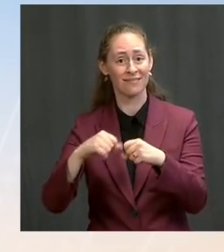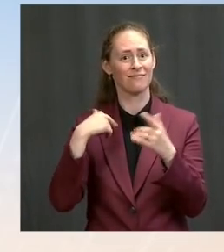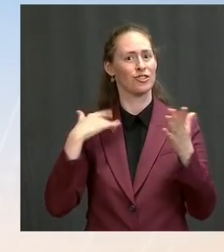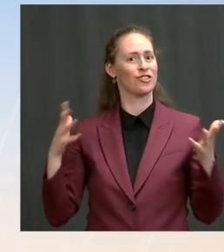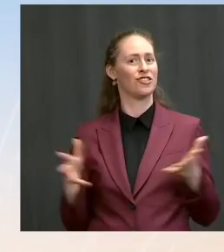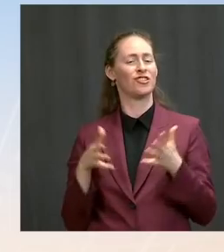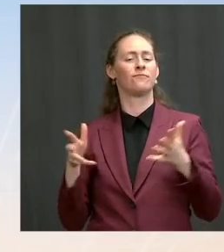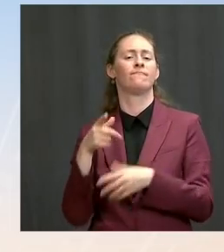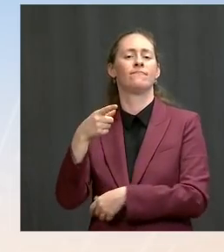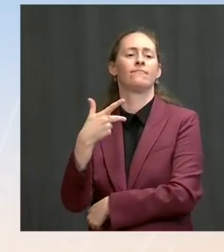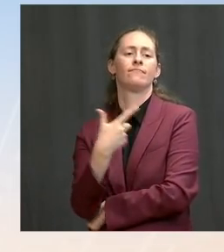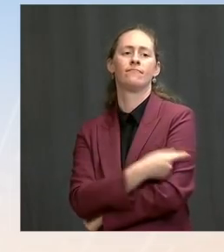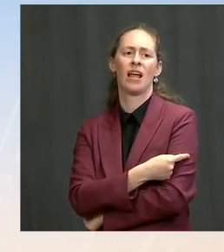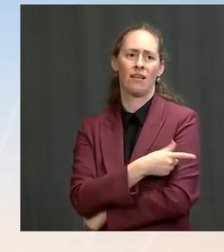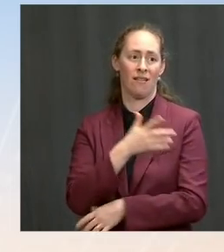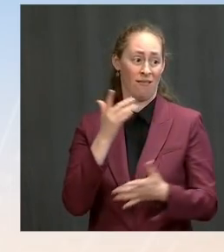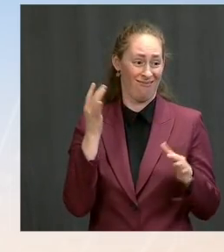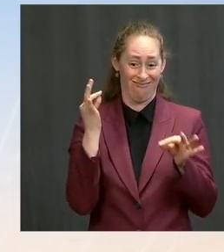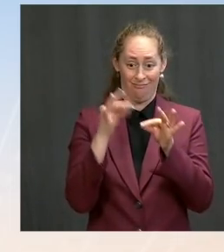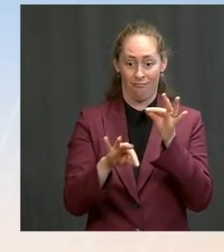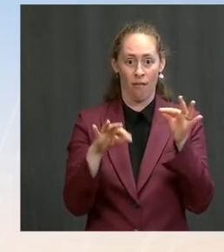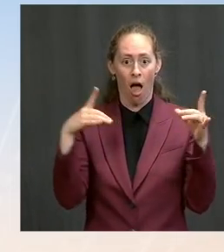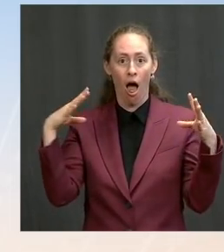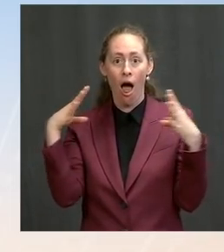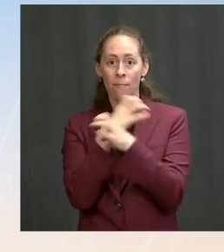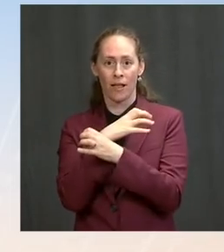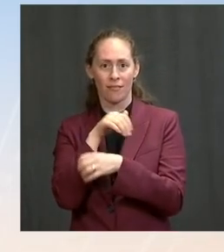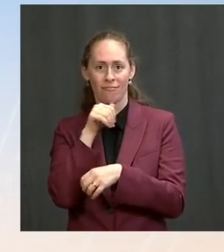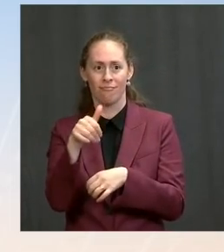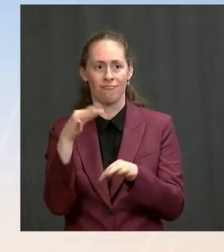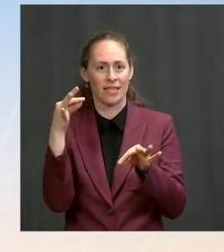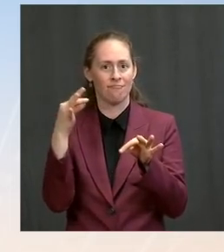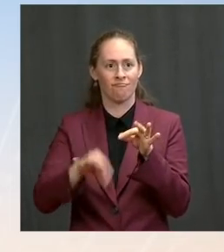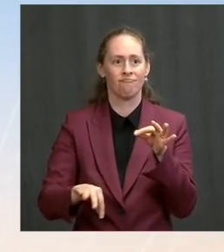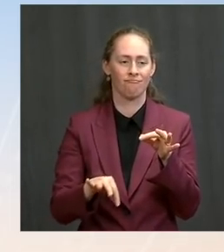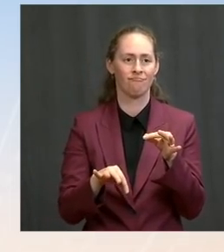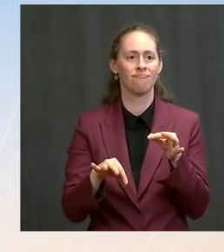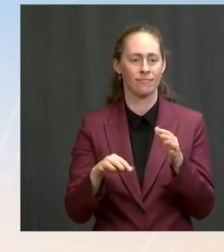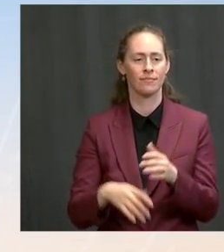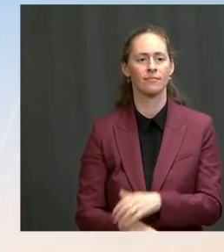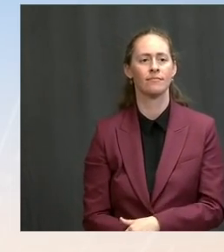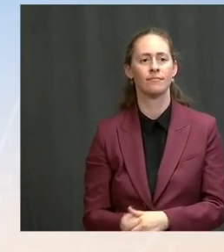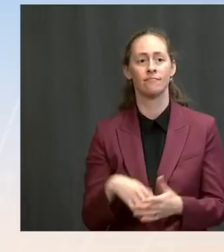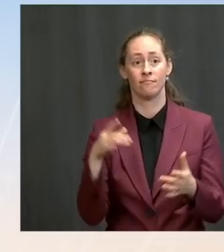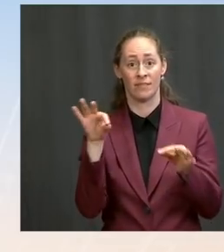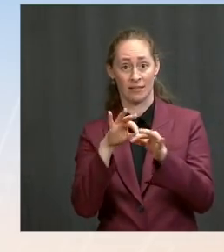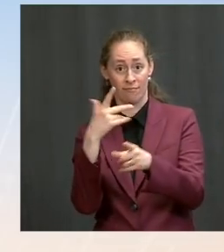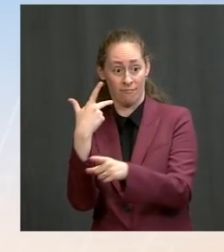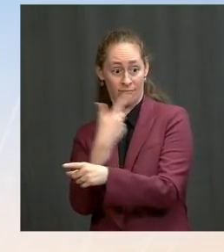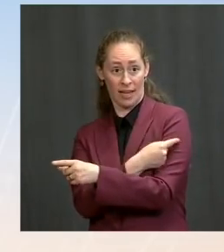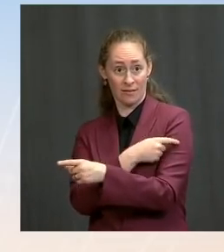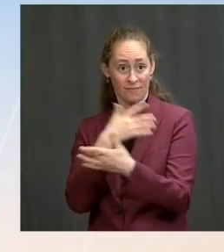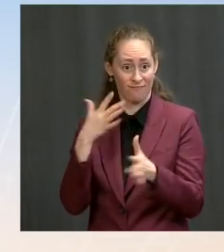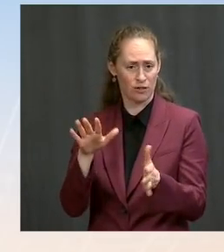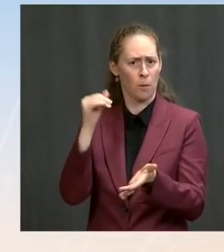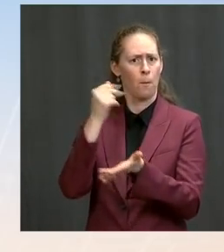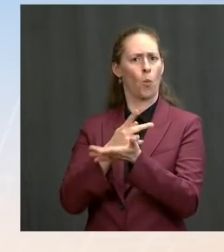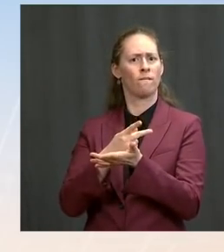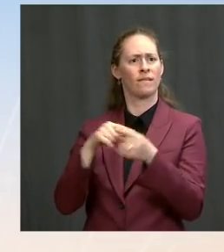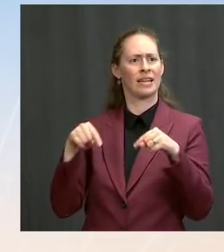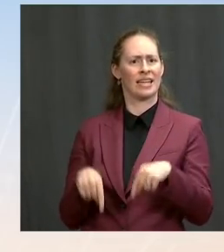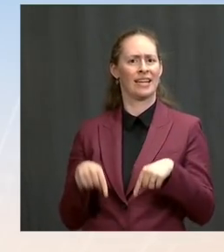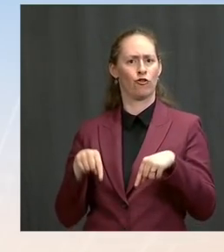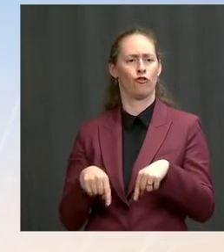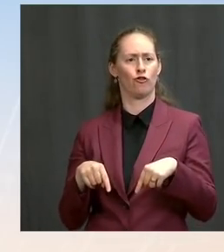not more complicated than that in some regards, but it's important to note that the vaccines that have been approved here, our public health officials have been